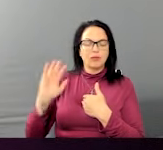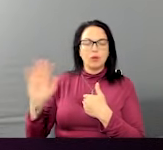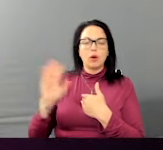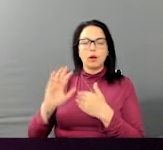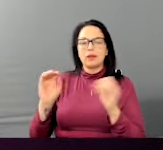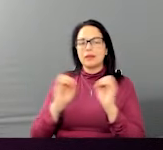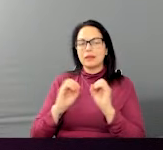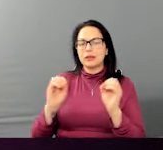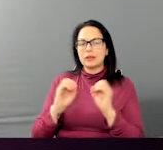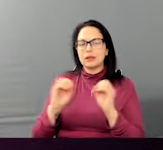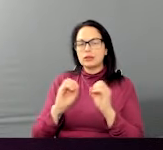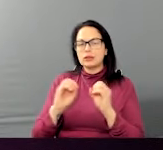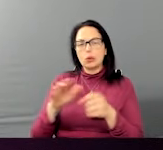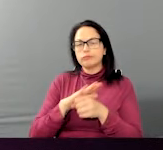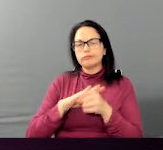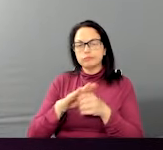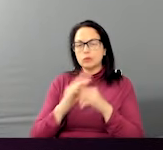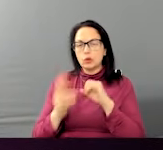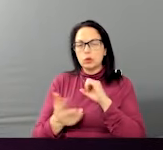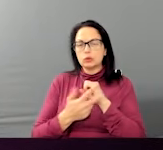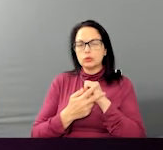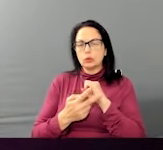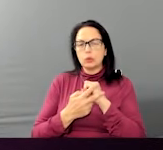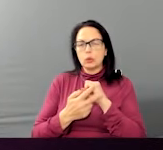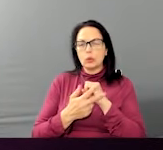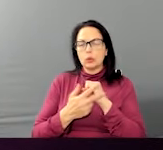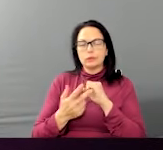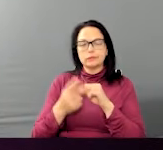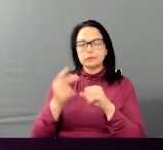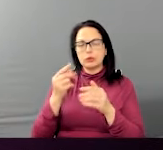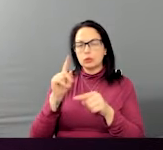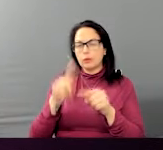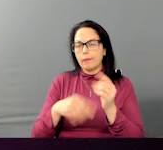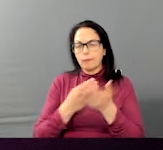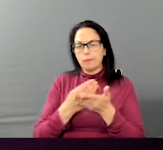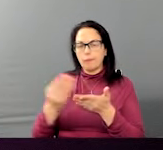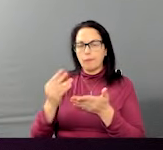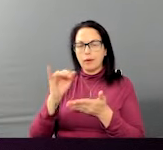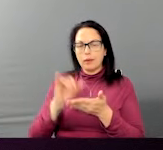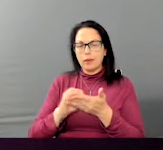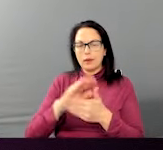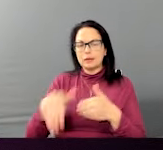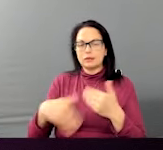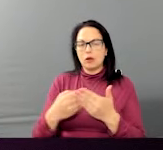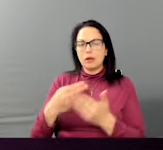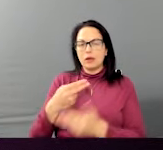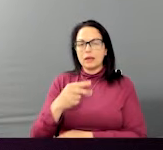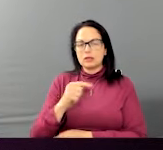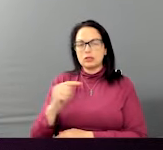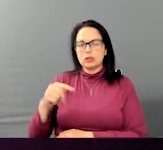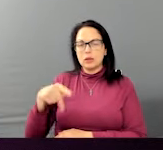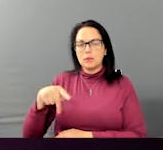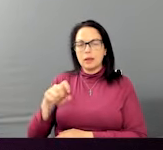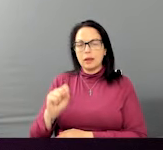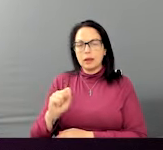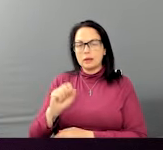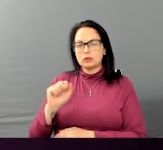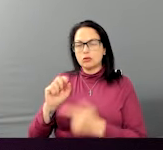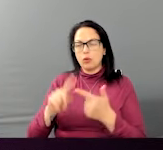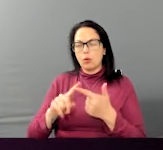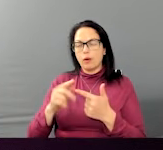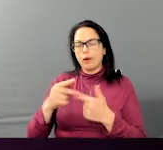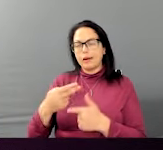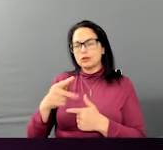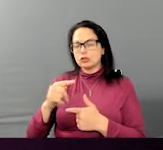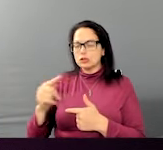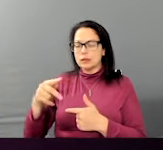in local storage that people can get with third-party scripts or whatever. It's all HTTPS or HTTP-only